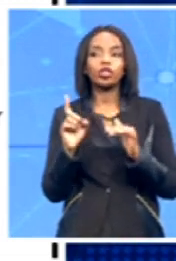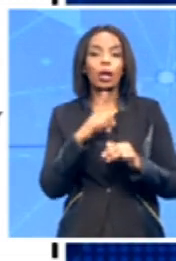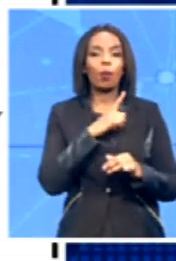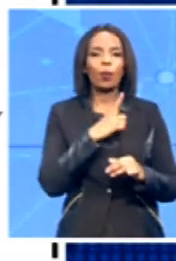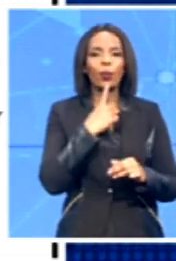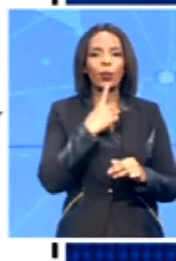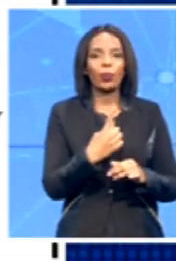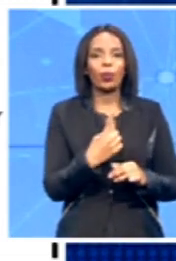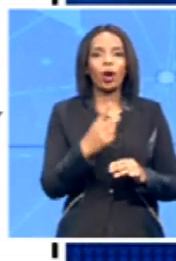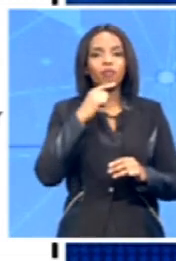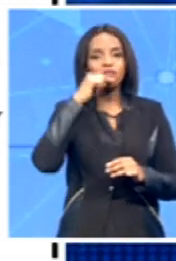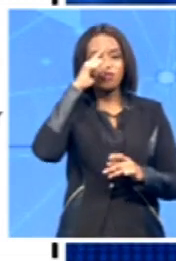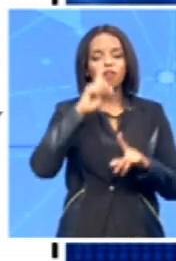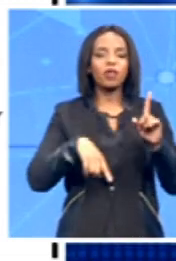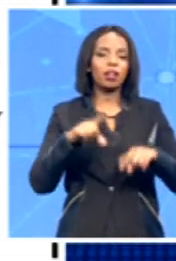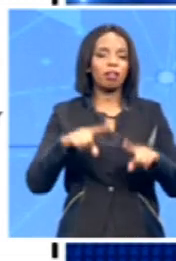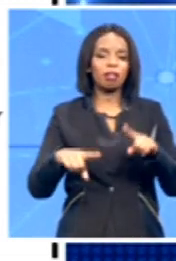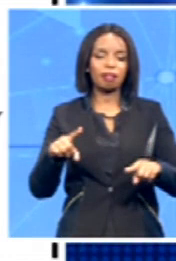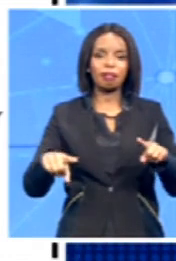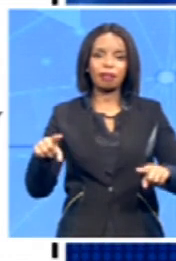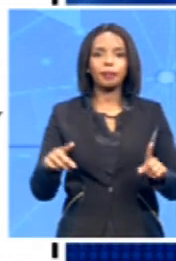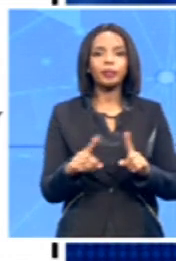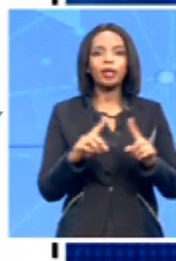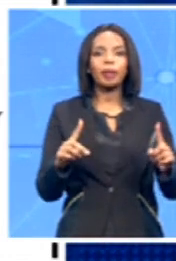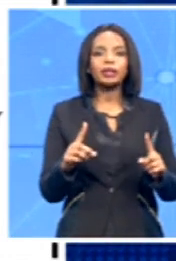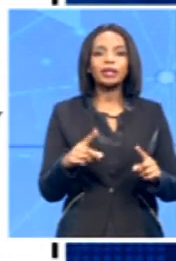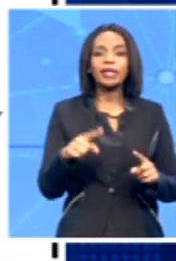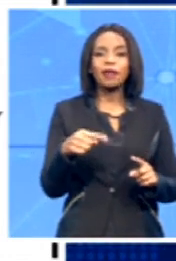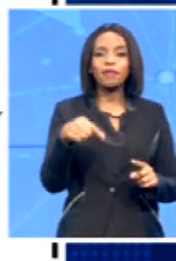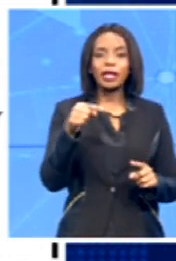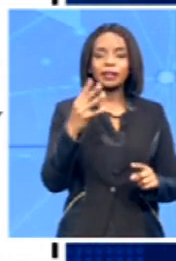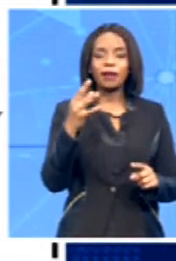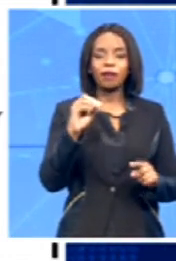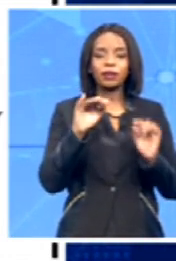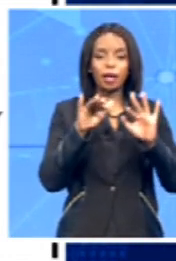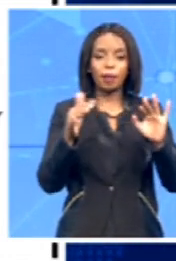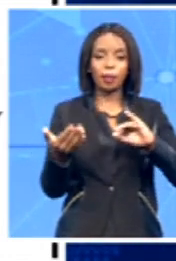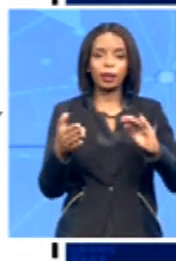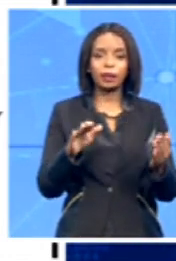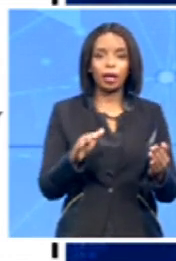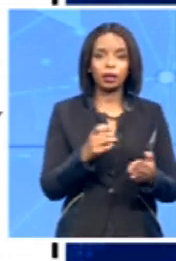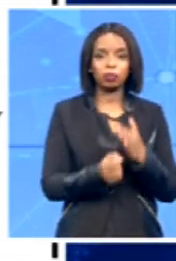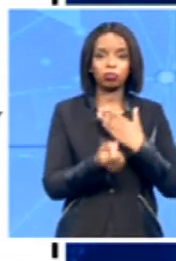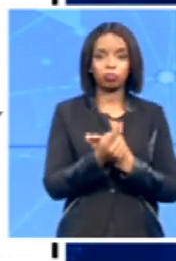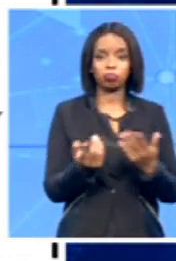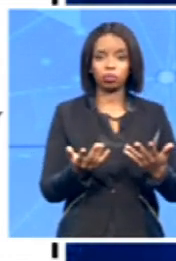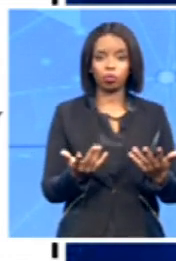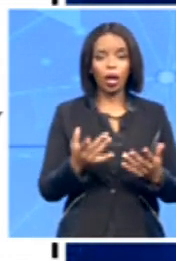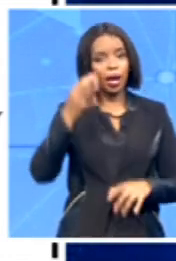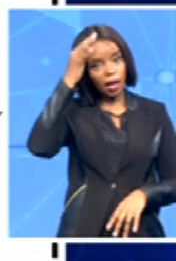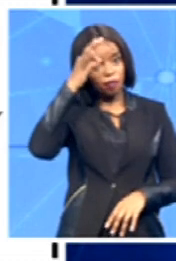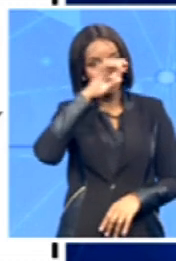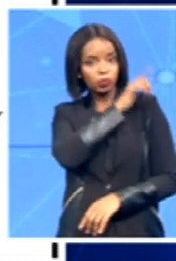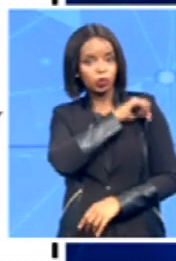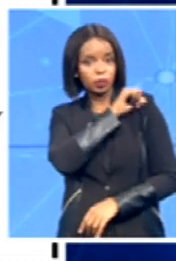done. So what we did is we took the first 50 deaths that occurred in public sector admissions. Once we've gone over something called 5